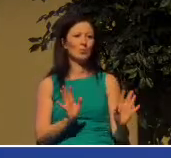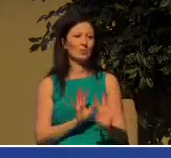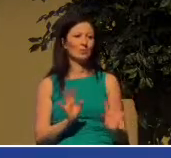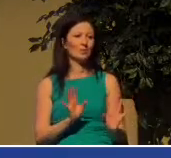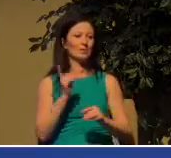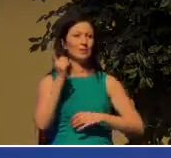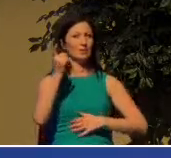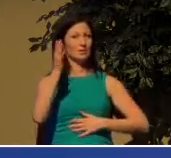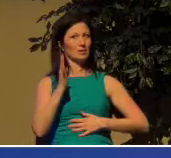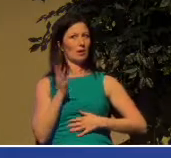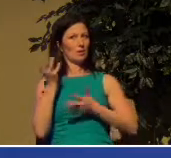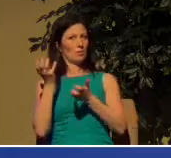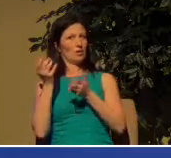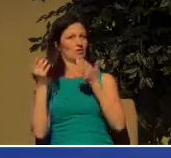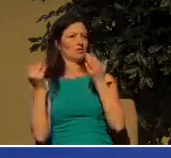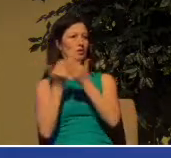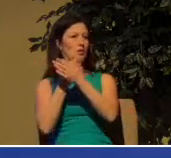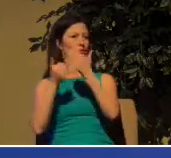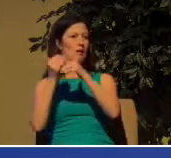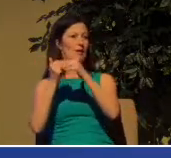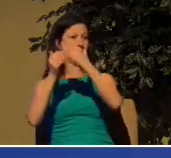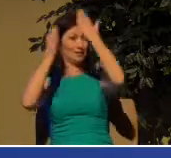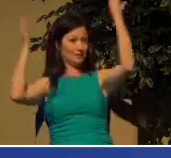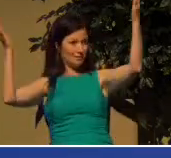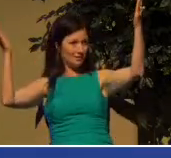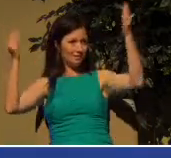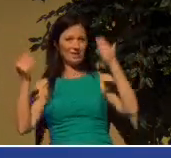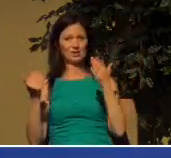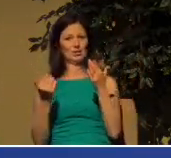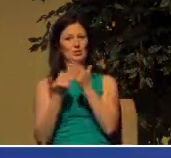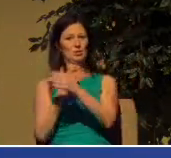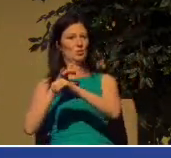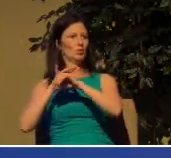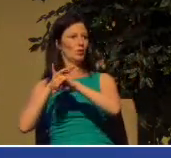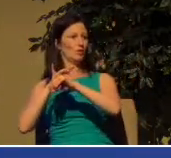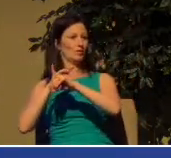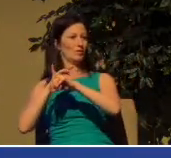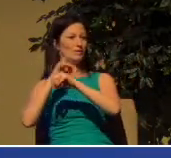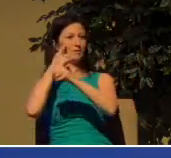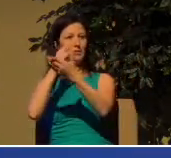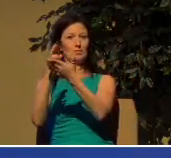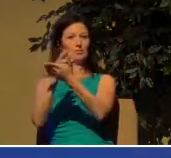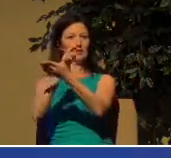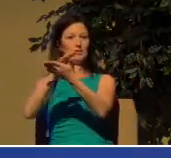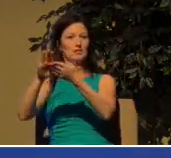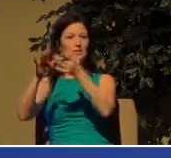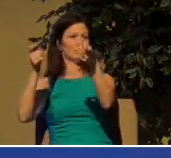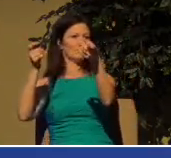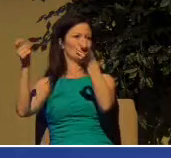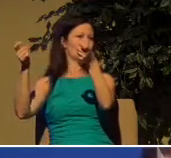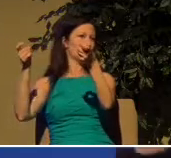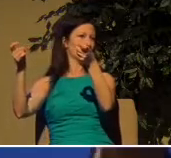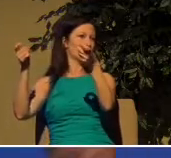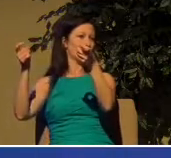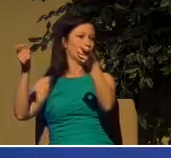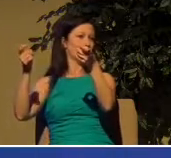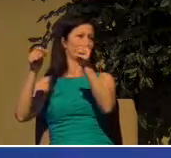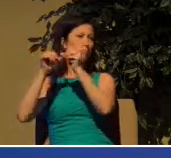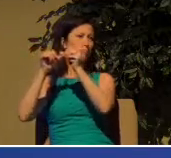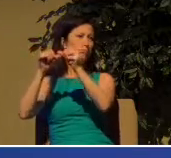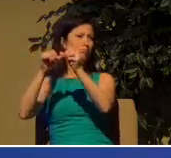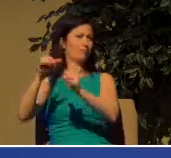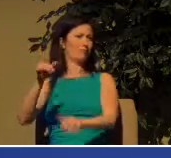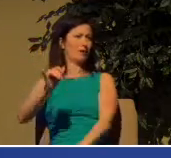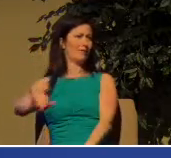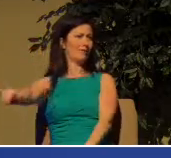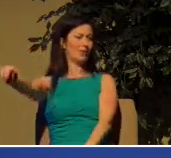to create a new heavens and a new earth in which righteousness would reign, which would last forever, so